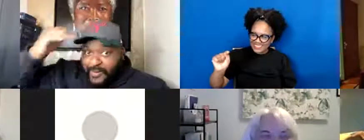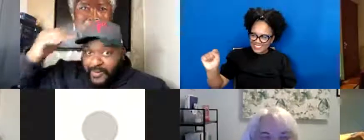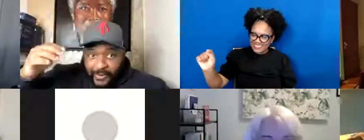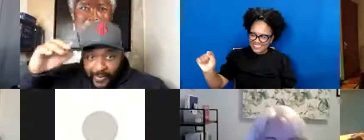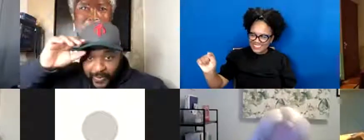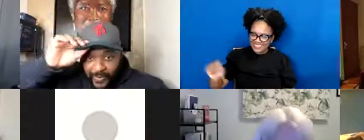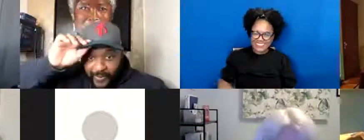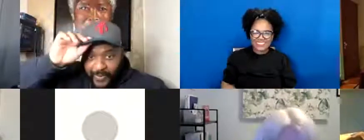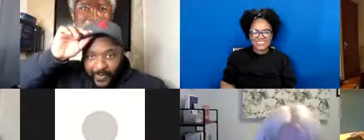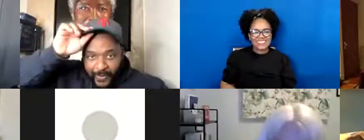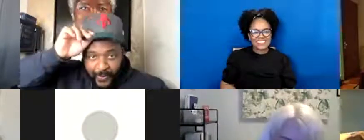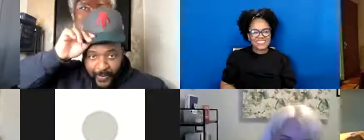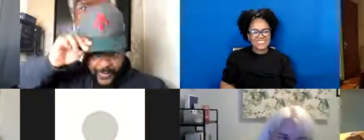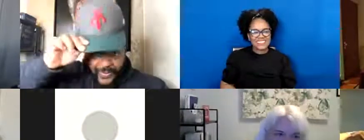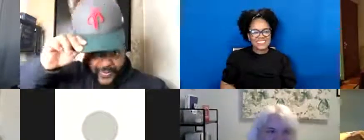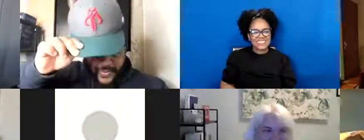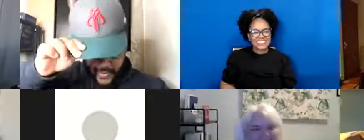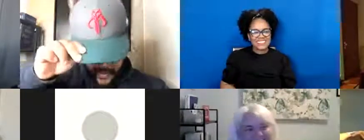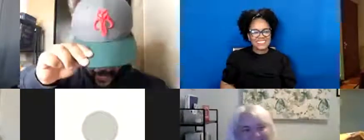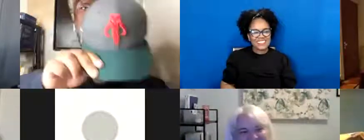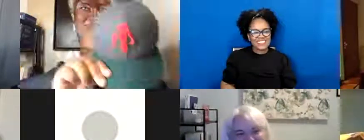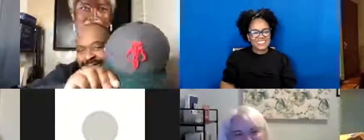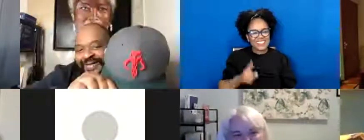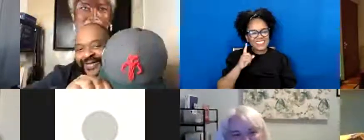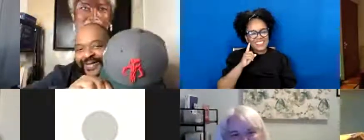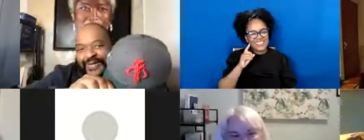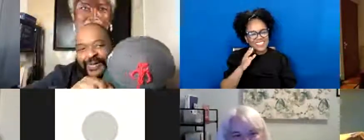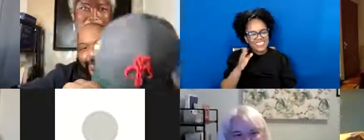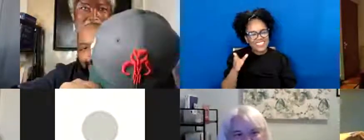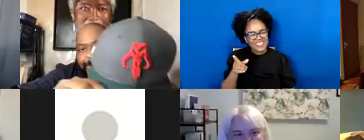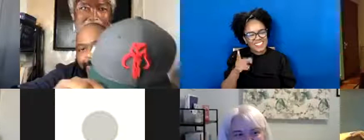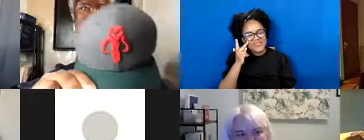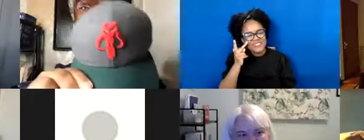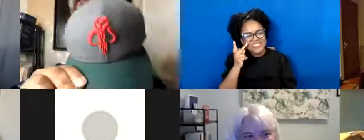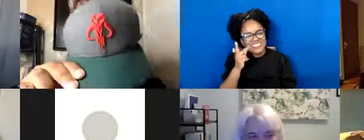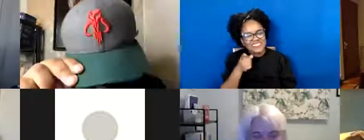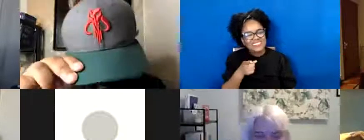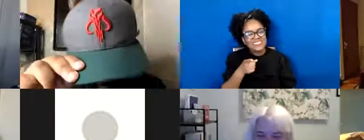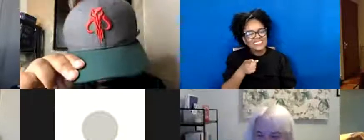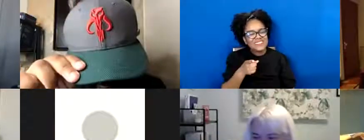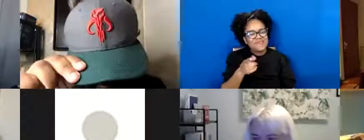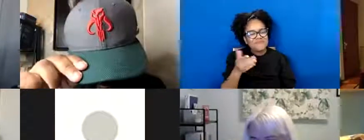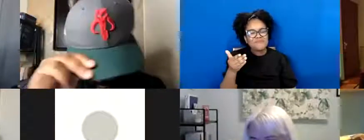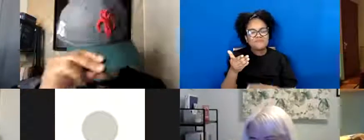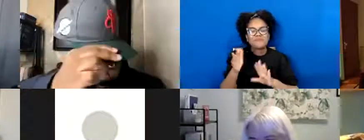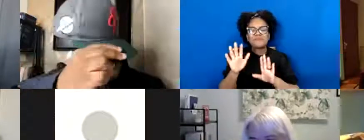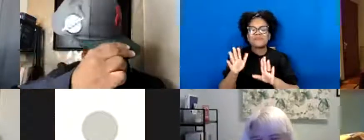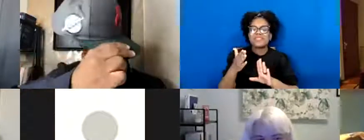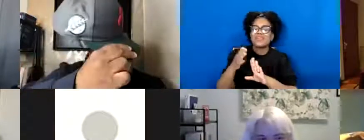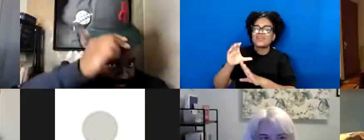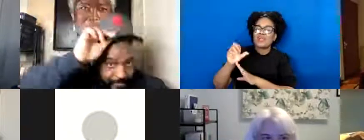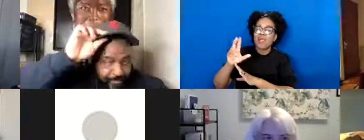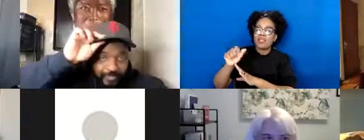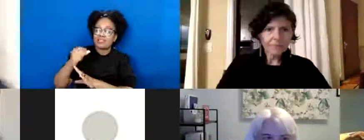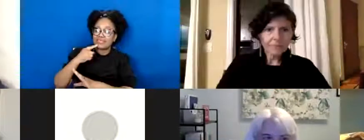city neighbor's hat. No, it looks like. Let me say this before everybody leaves. We thank Kiese for joining